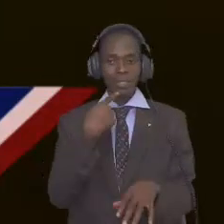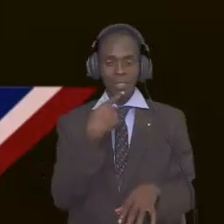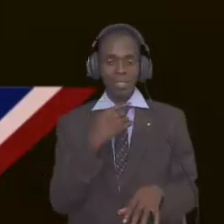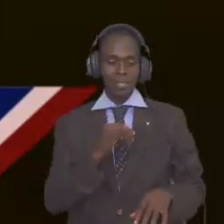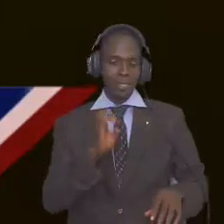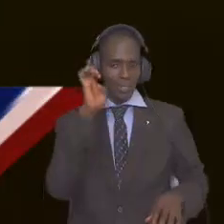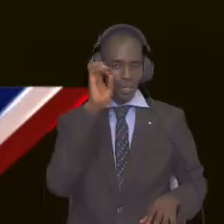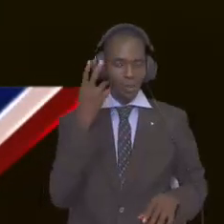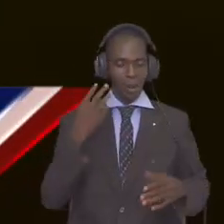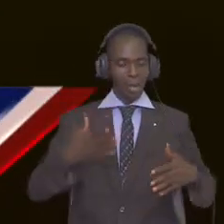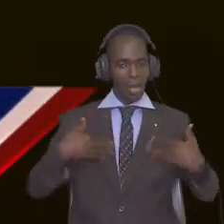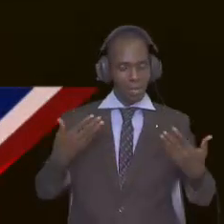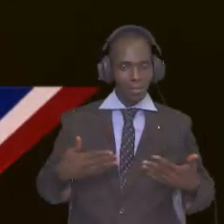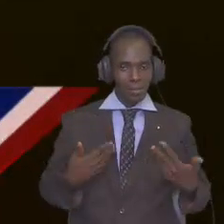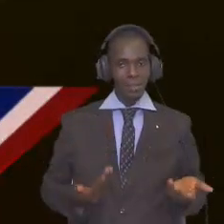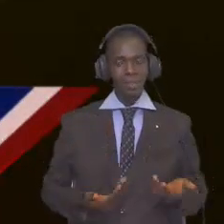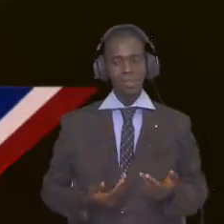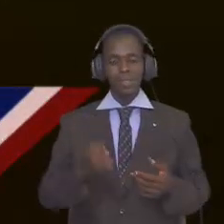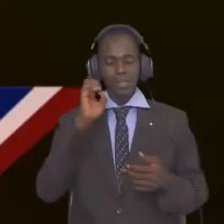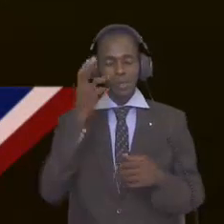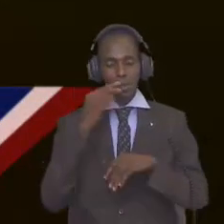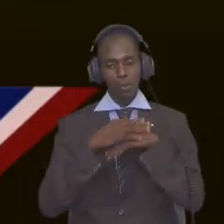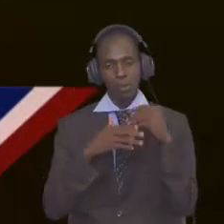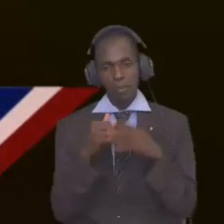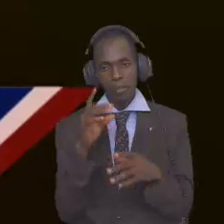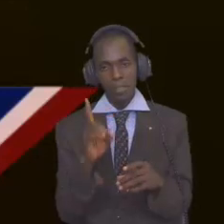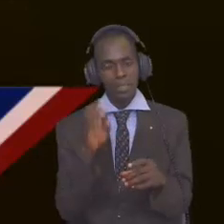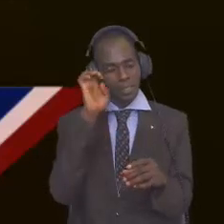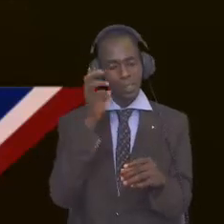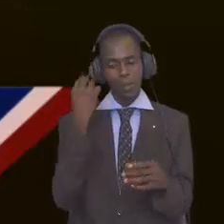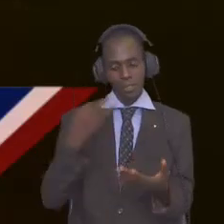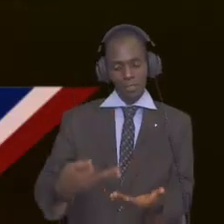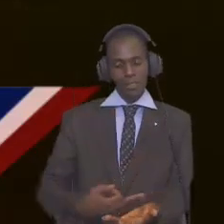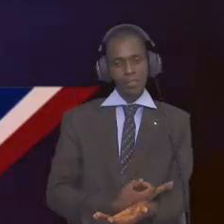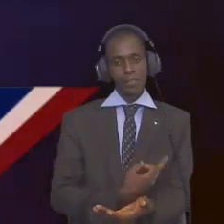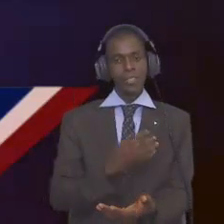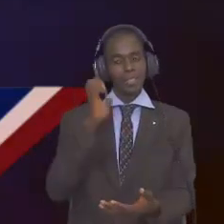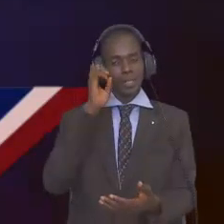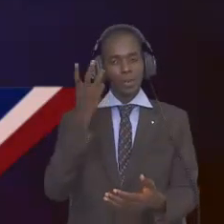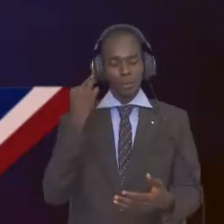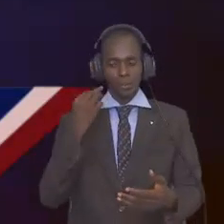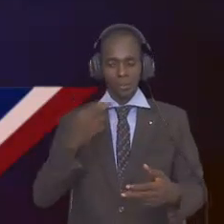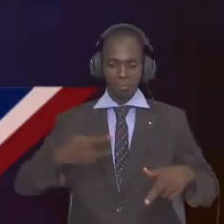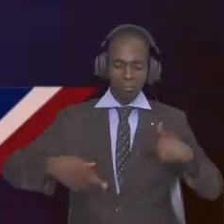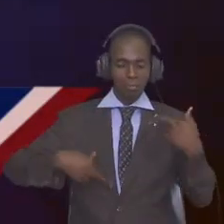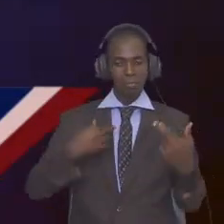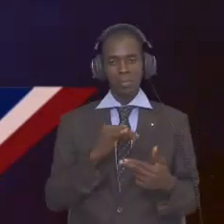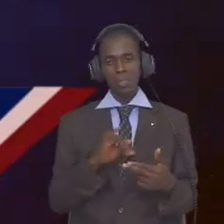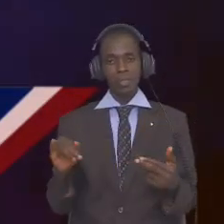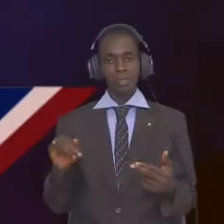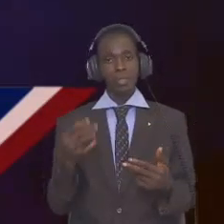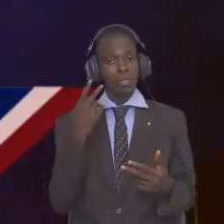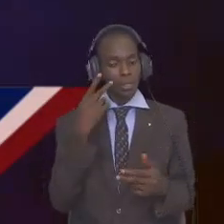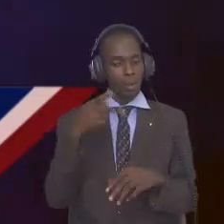glad, he's happy, he's comforted, he's refreshed, he's rejoicing. Look at Paul and